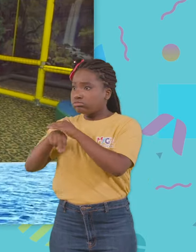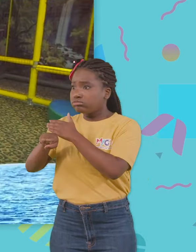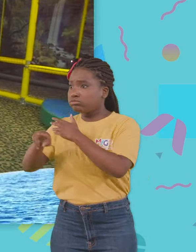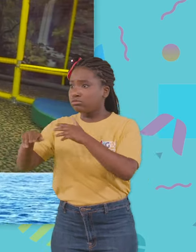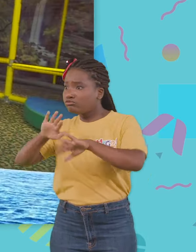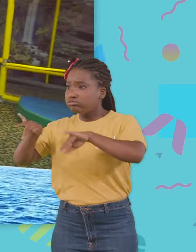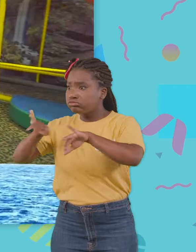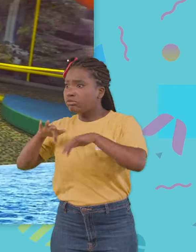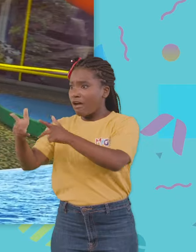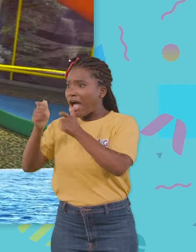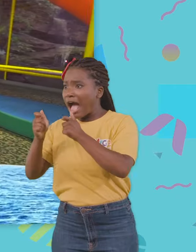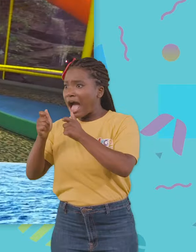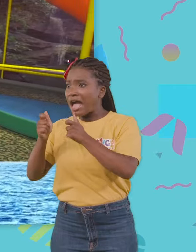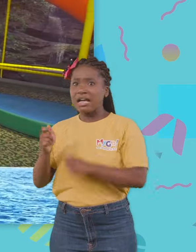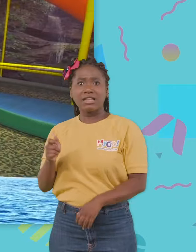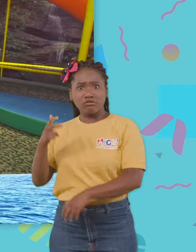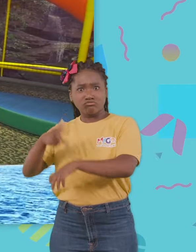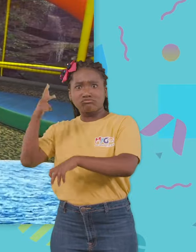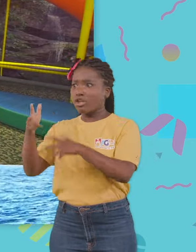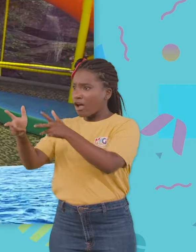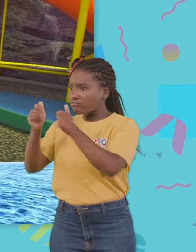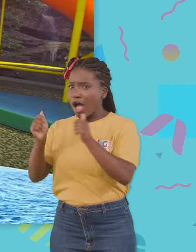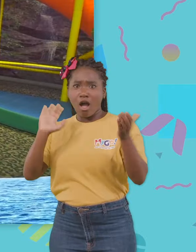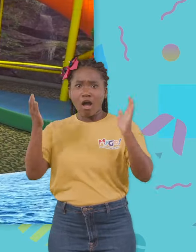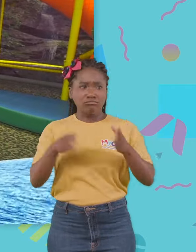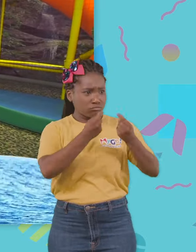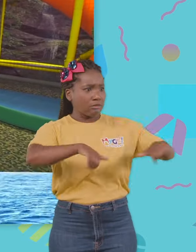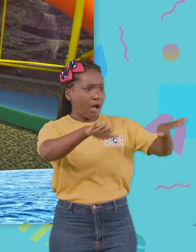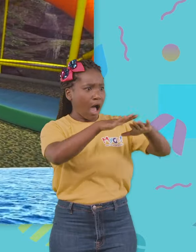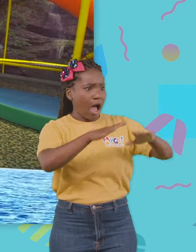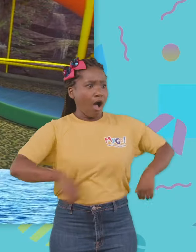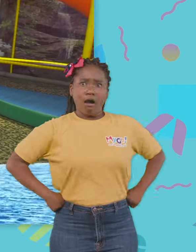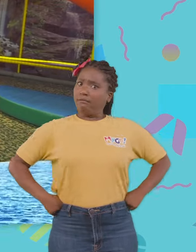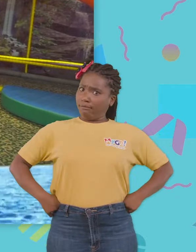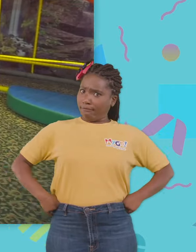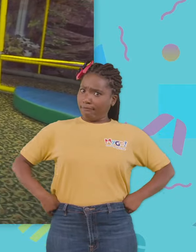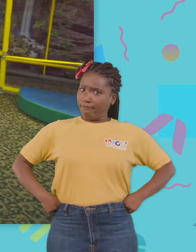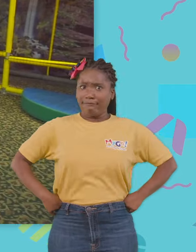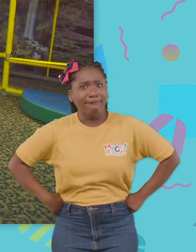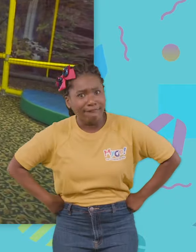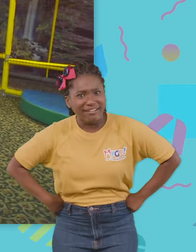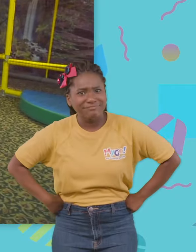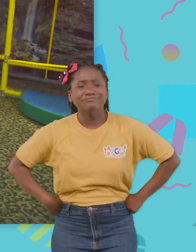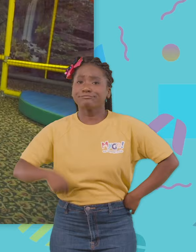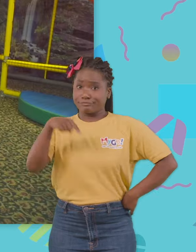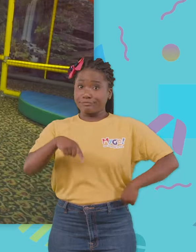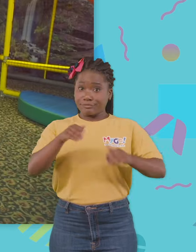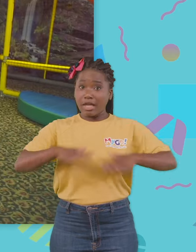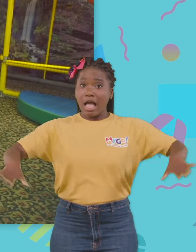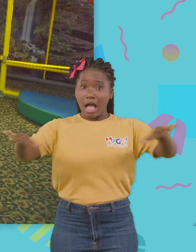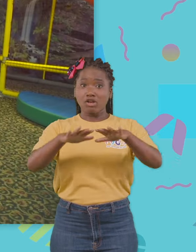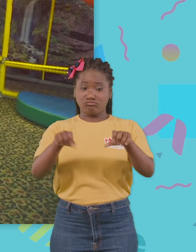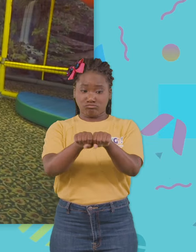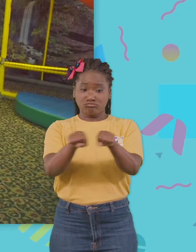they swim really fast. Like 3 times faster than they move on land. Whoa! Oh, hey, this area, you